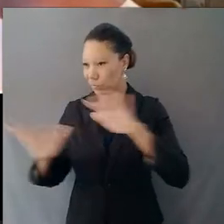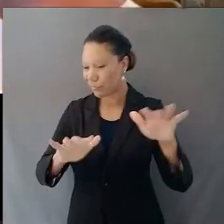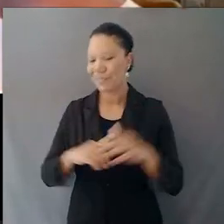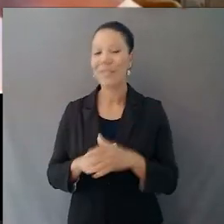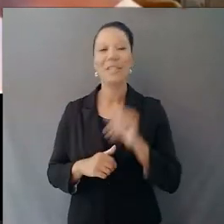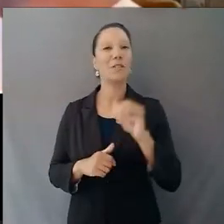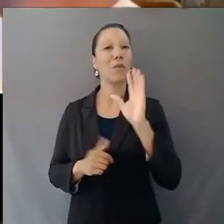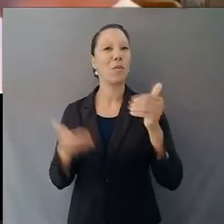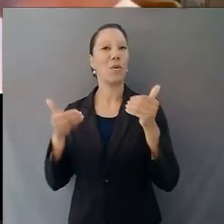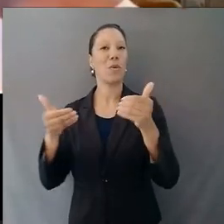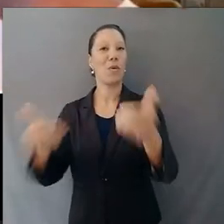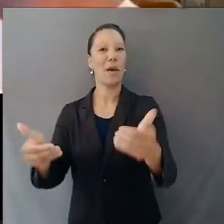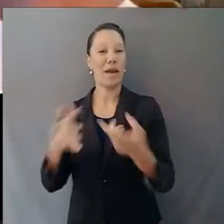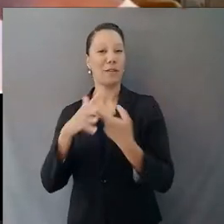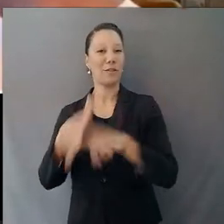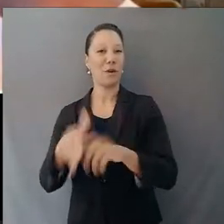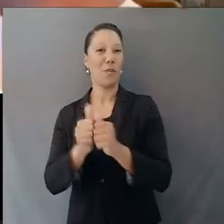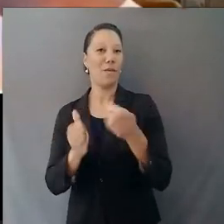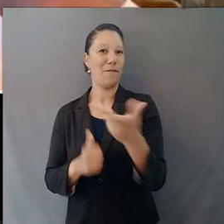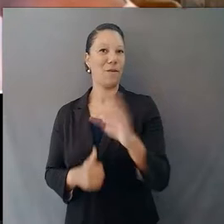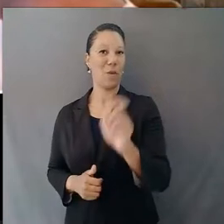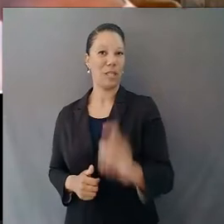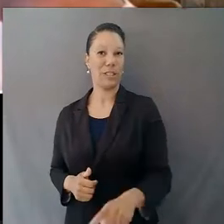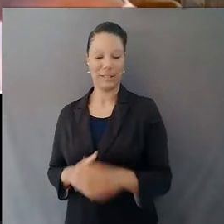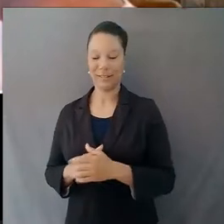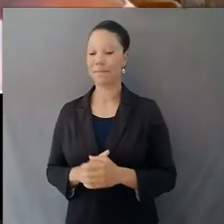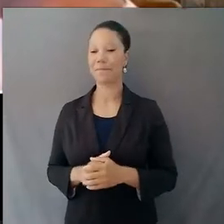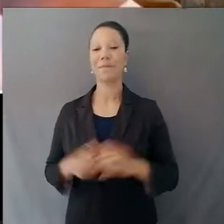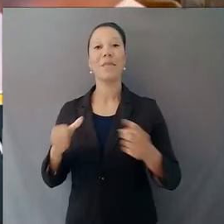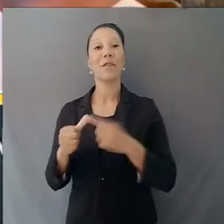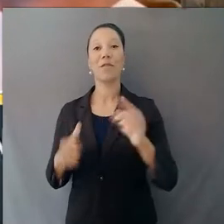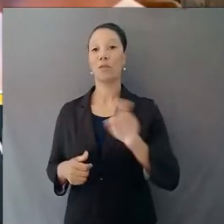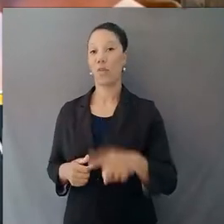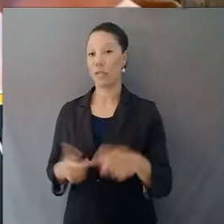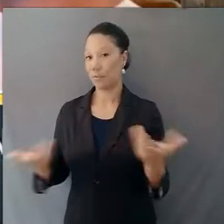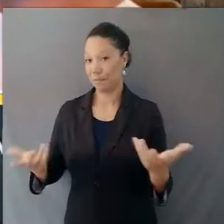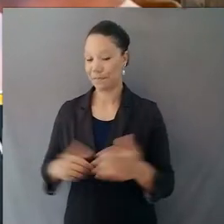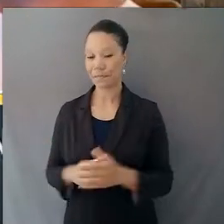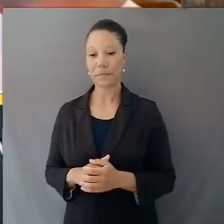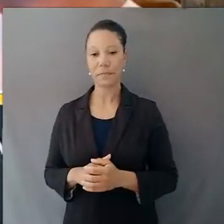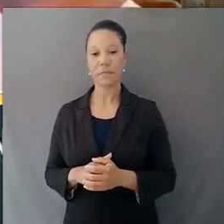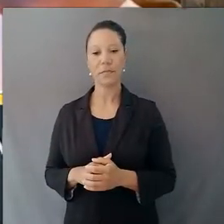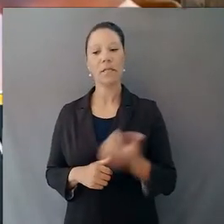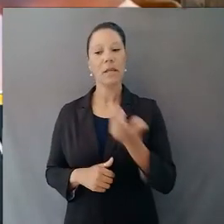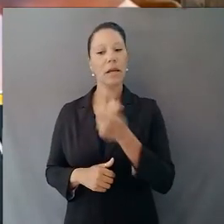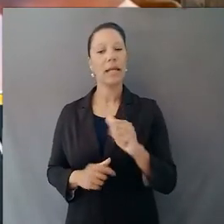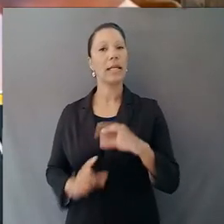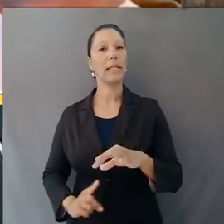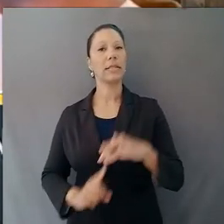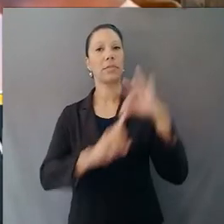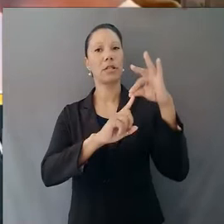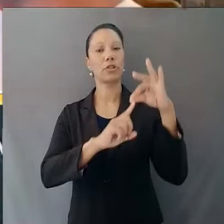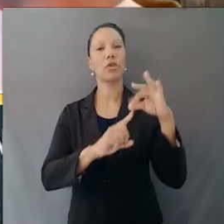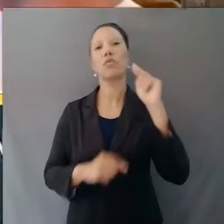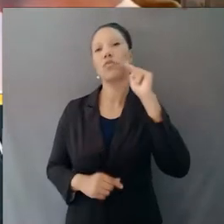dive into it and start with some questions. The first question out there is, are there any special nutrition